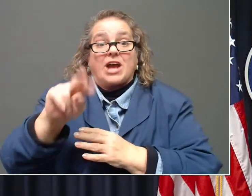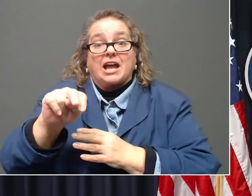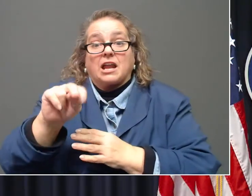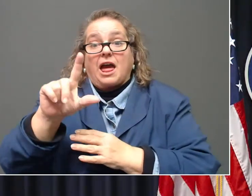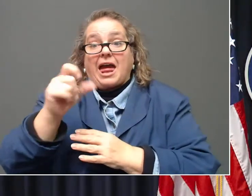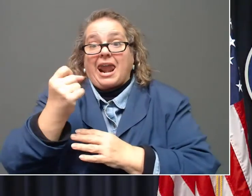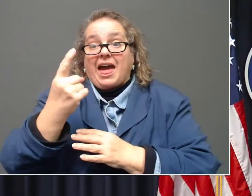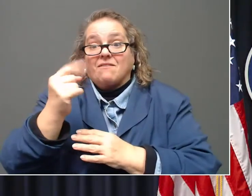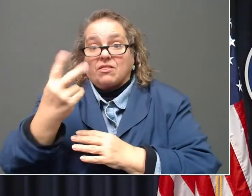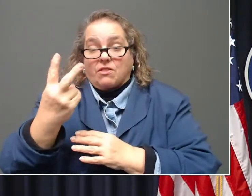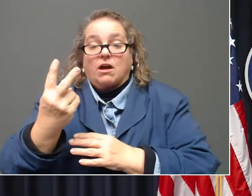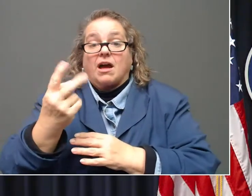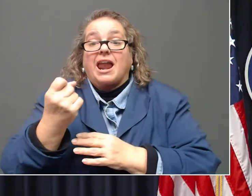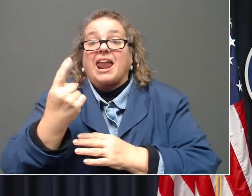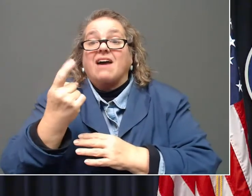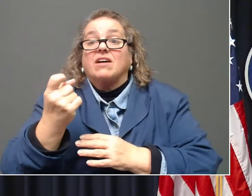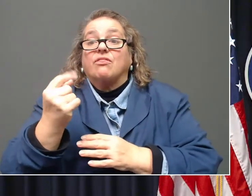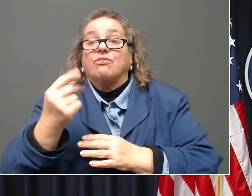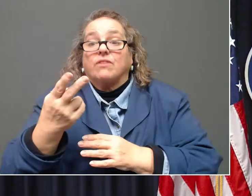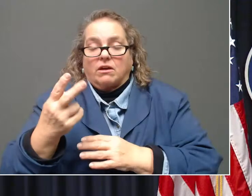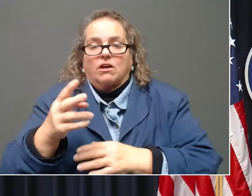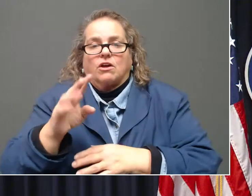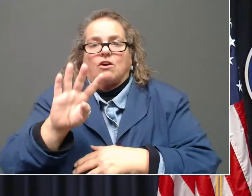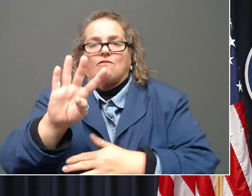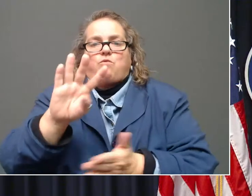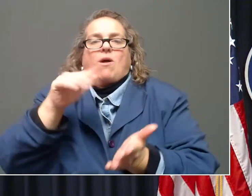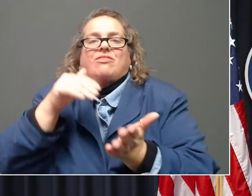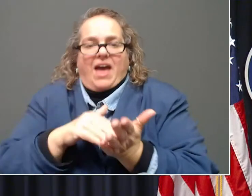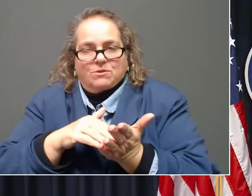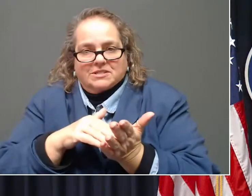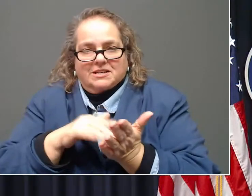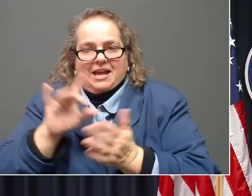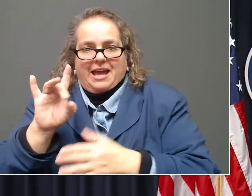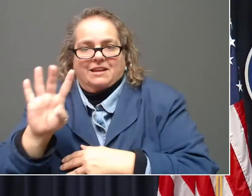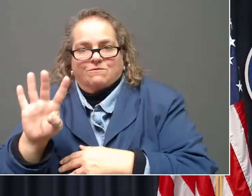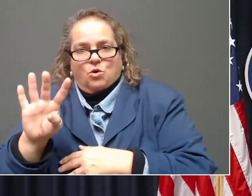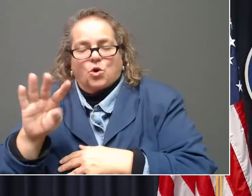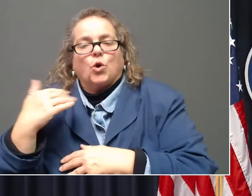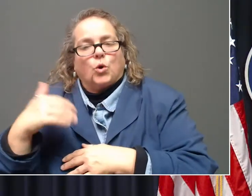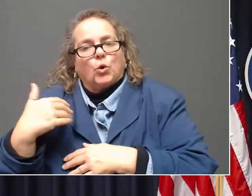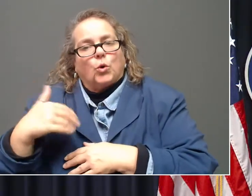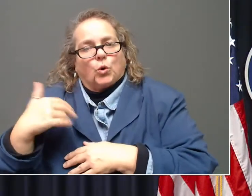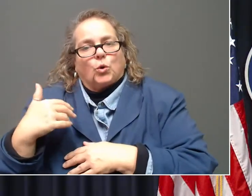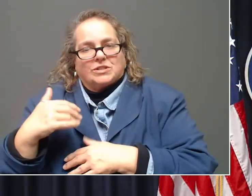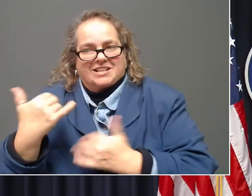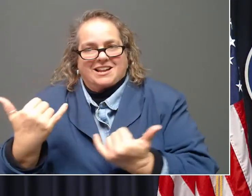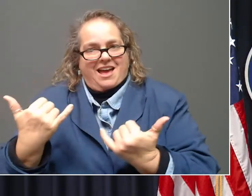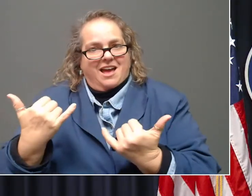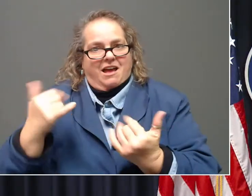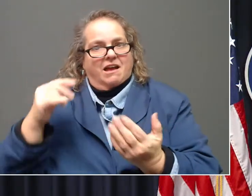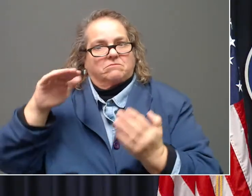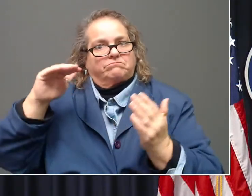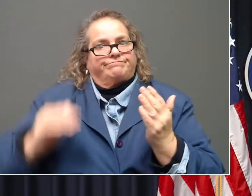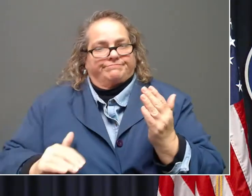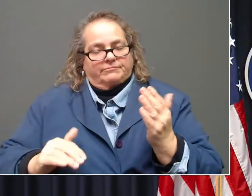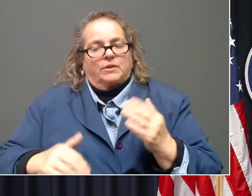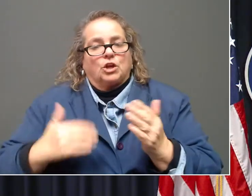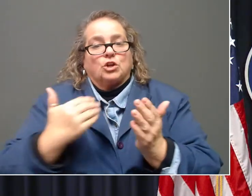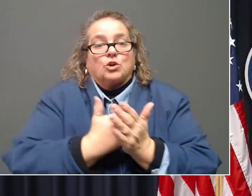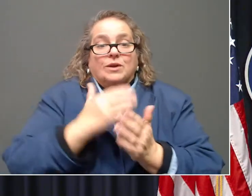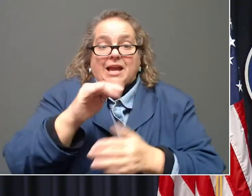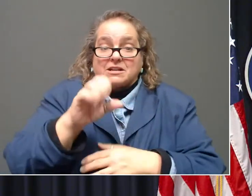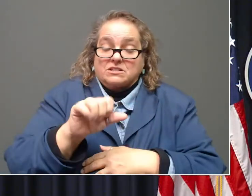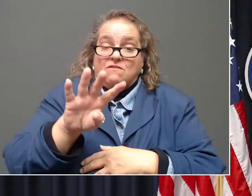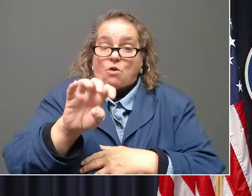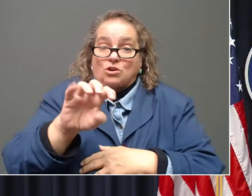month. We only have 104 red counties today. Who would have thought with 120 counties we'd be excited about 104? But that number is